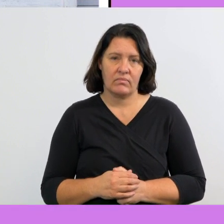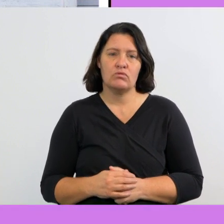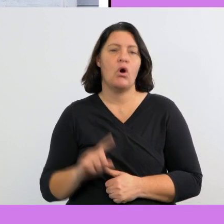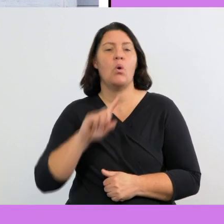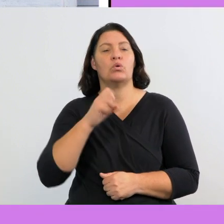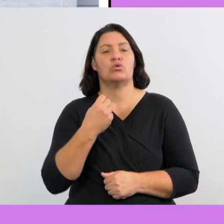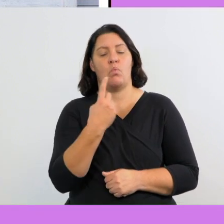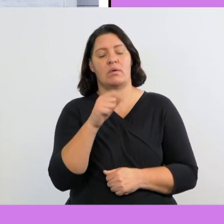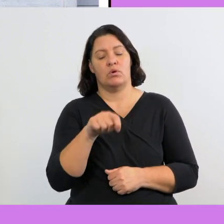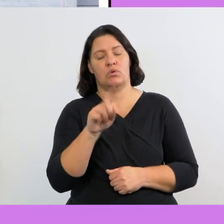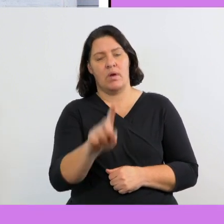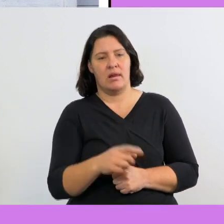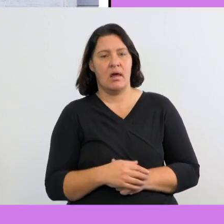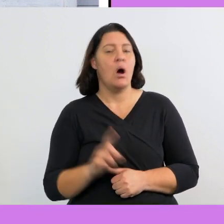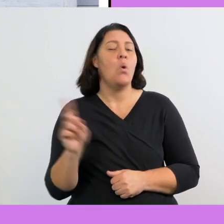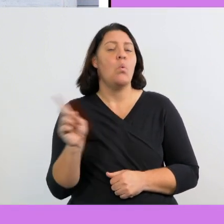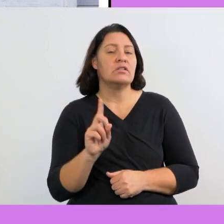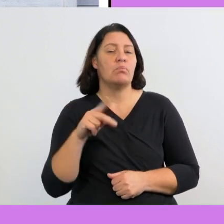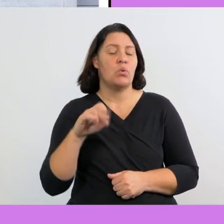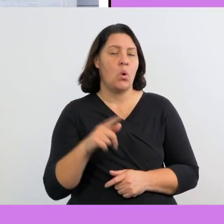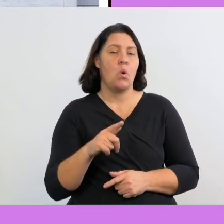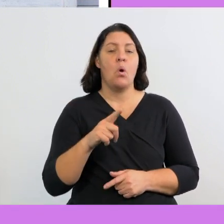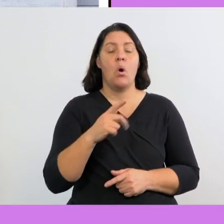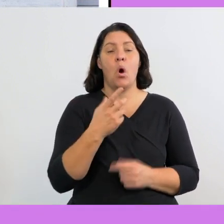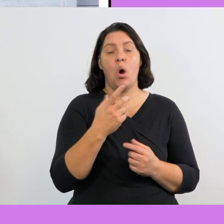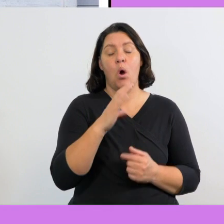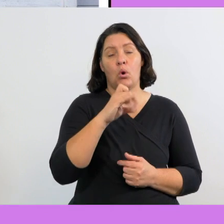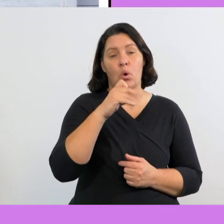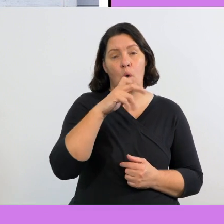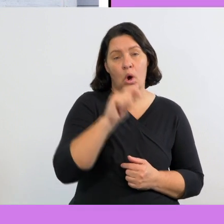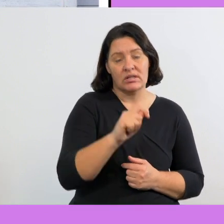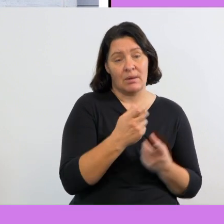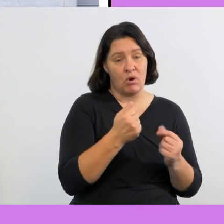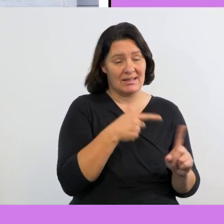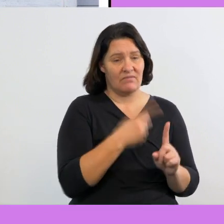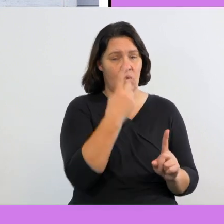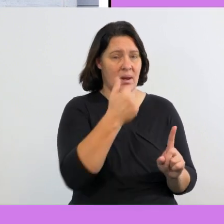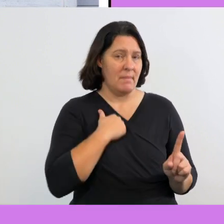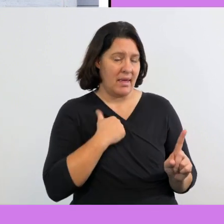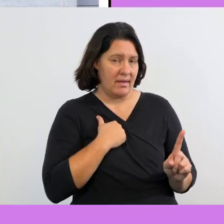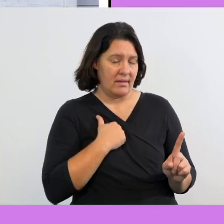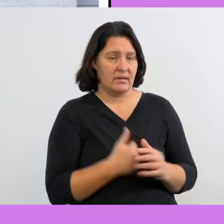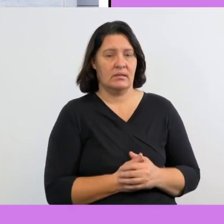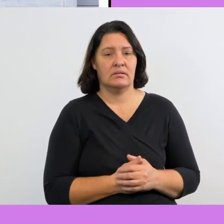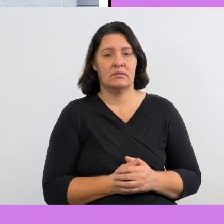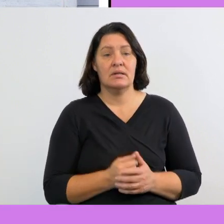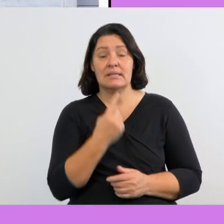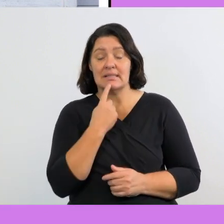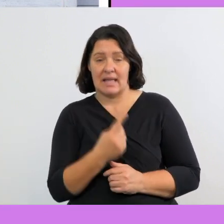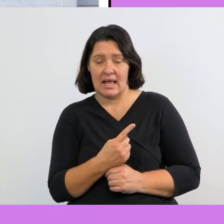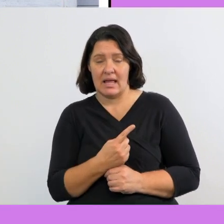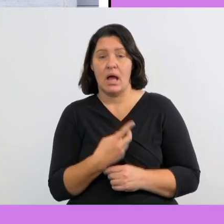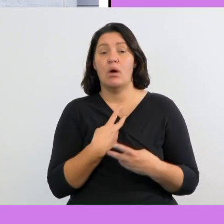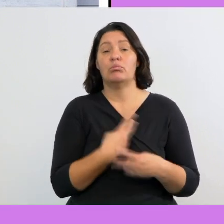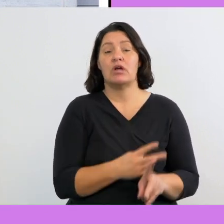at question 1.1. What is Bonola's cost price per bag? Right, so I'm looking at the cost price, and it says